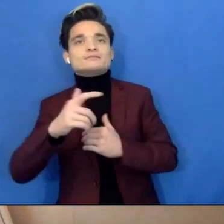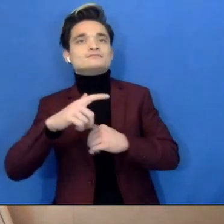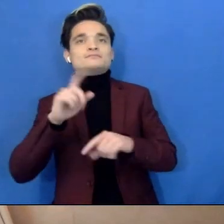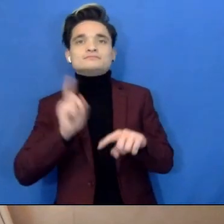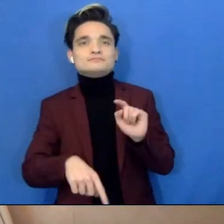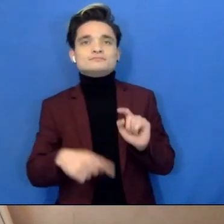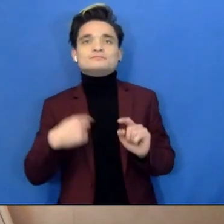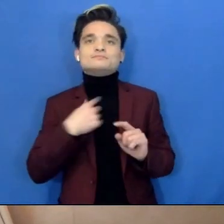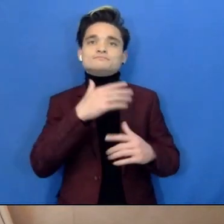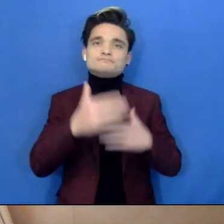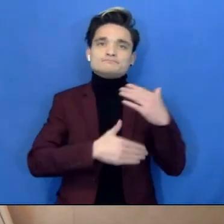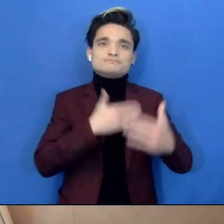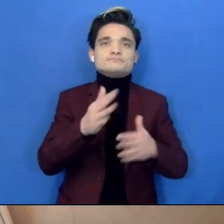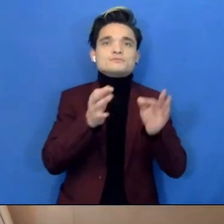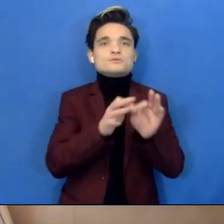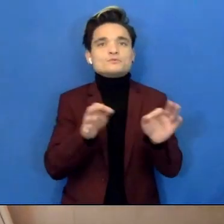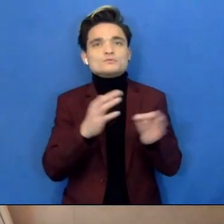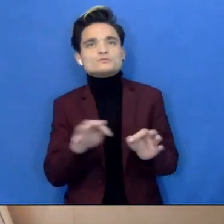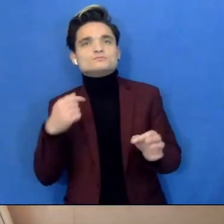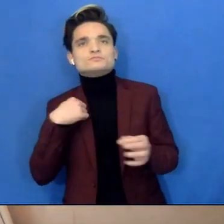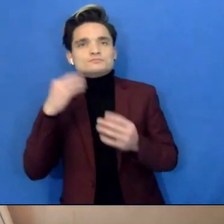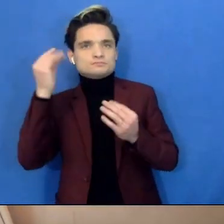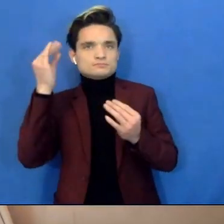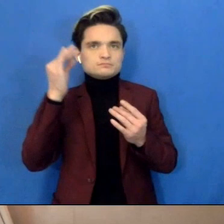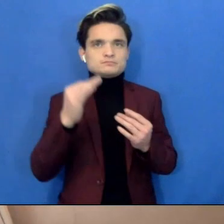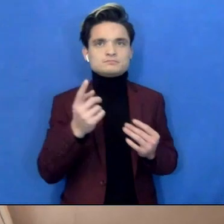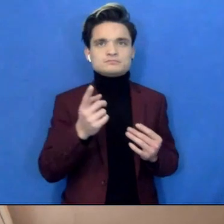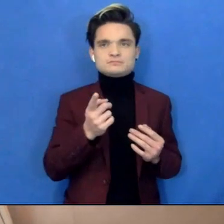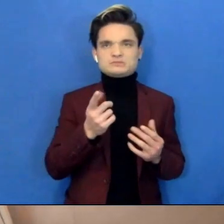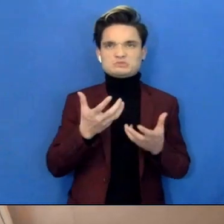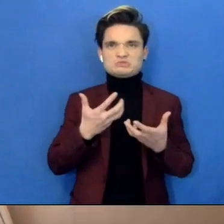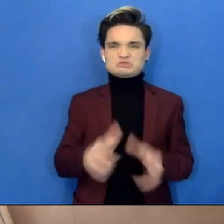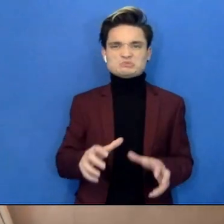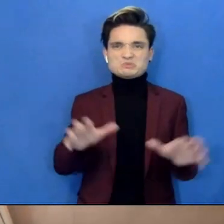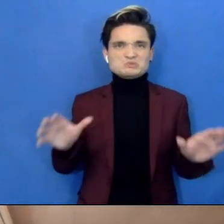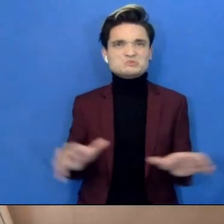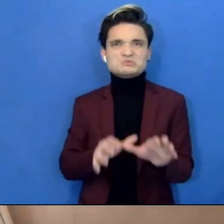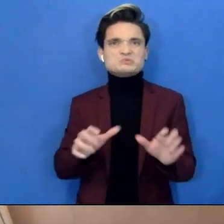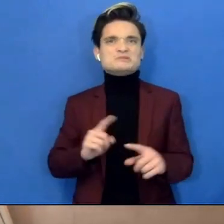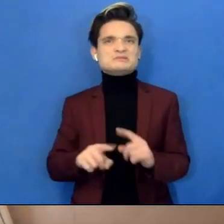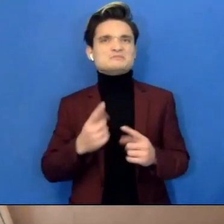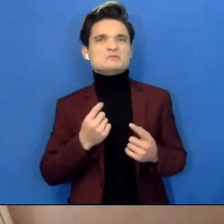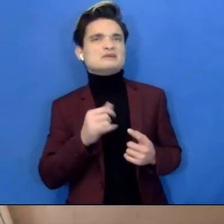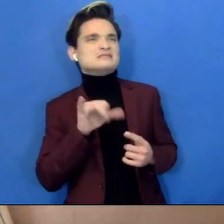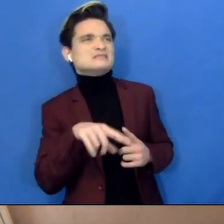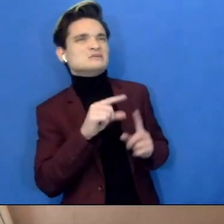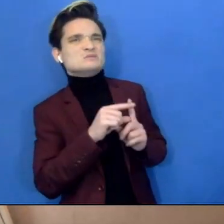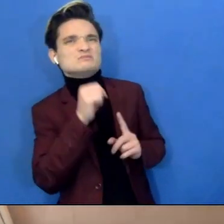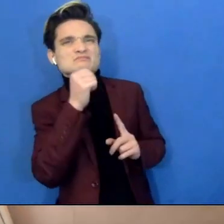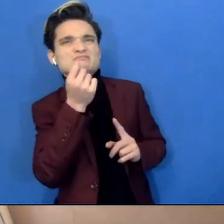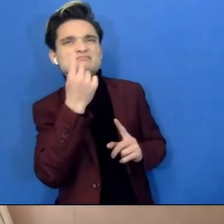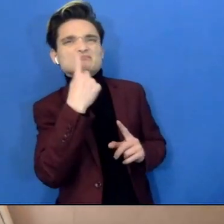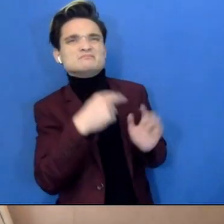actually what I wanted to say. And what was that word again? So we need to buy ourselves time, and we do that by using things like repetition and so